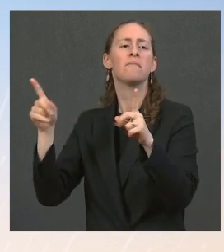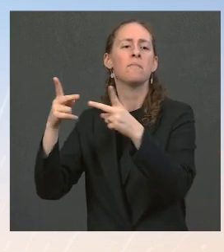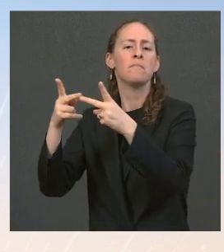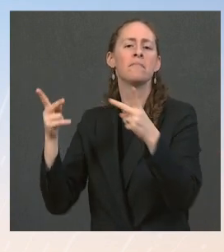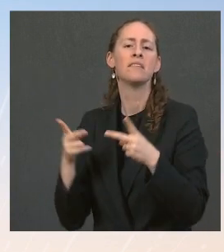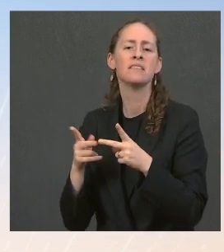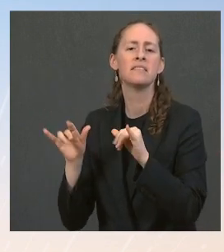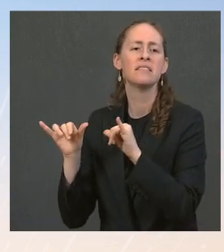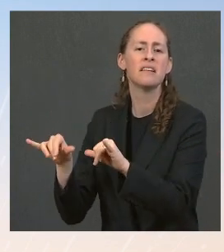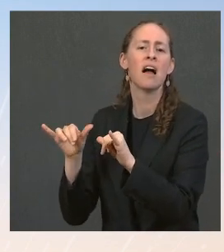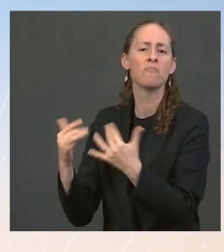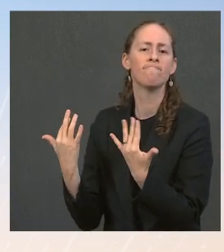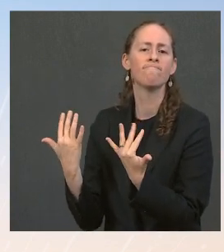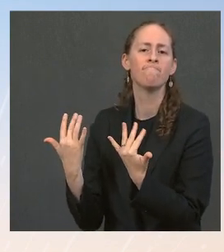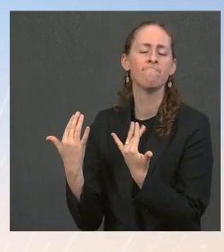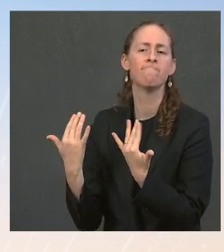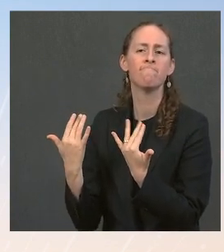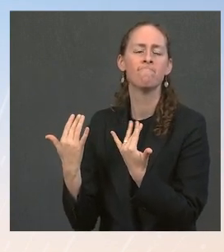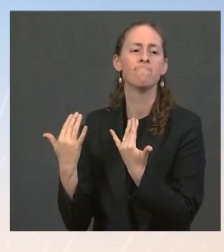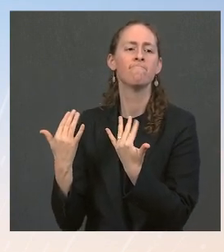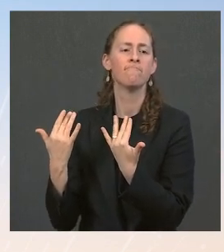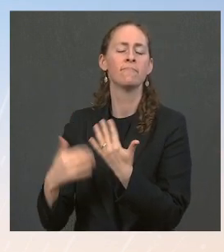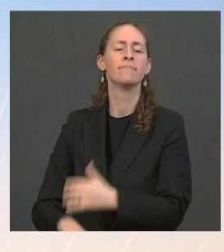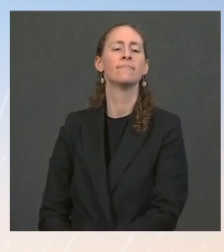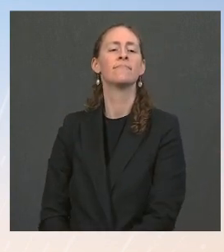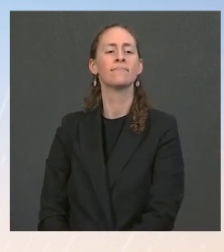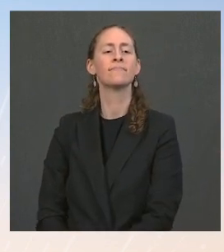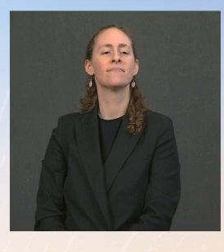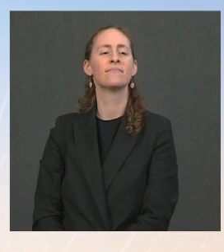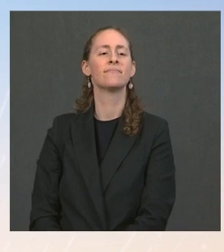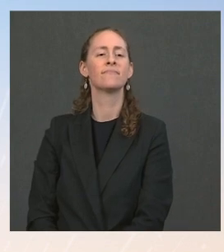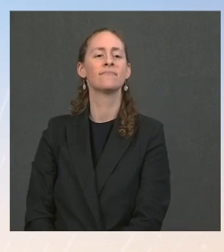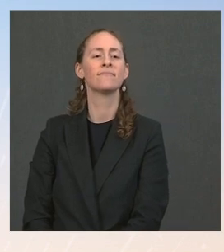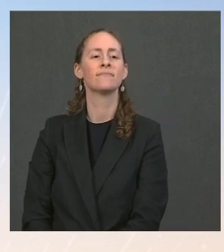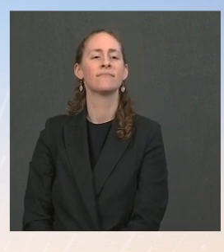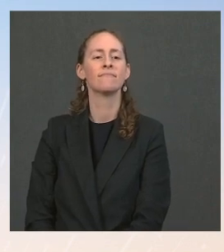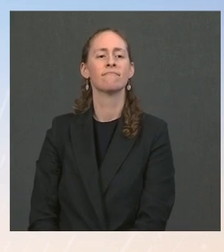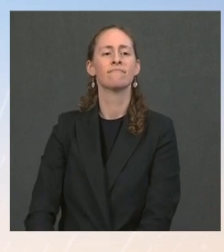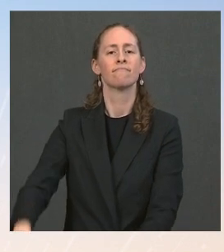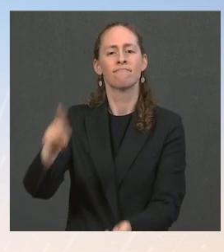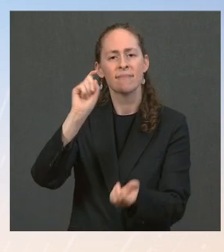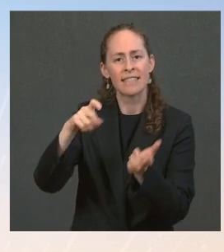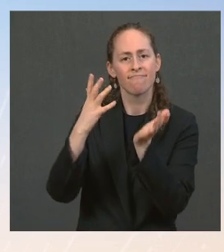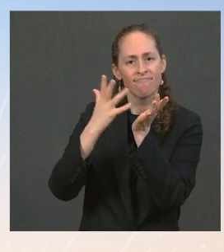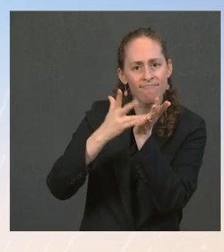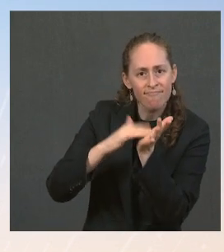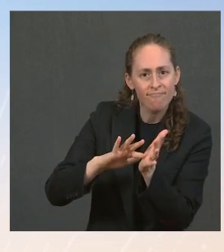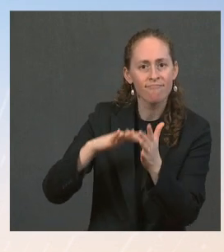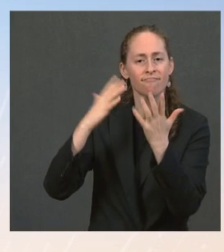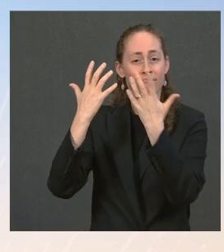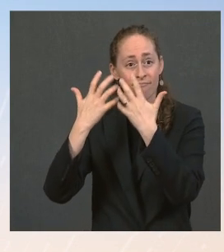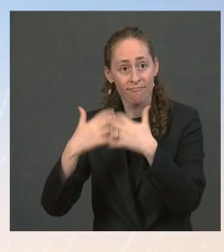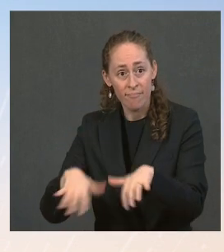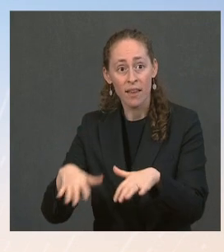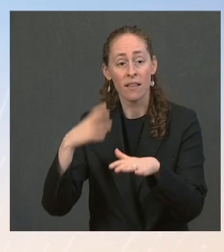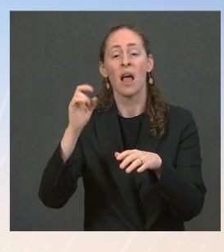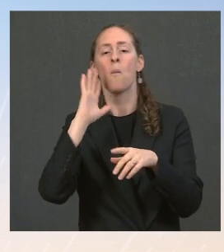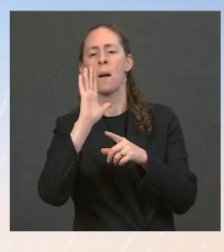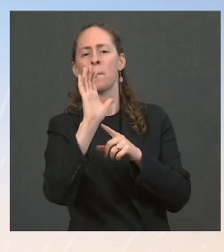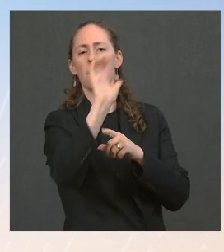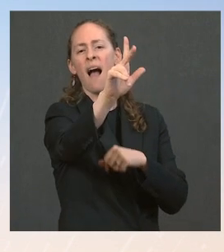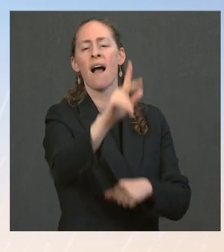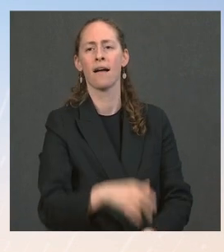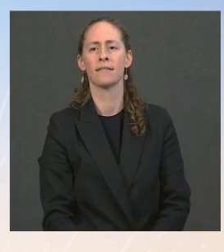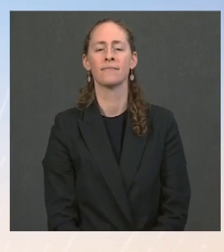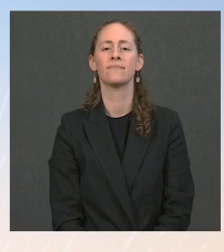And there, as I noted, is this mechanism where these documents are required. And could you offer any further details on the